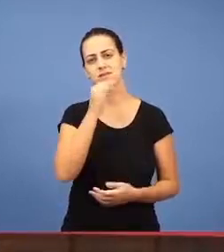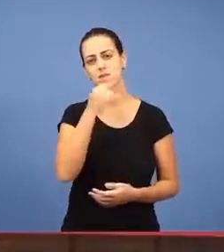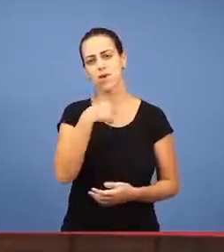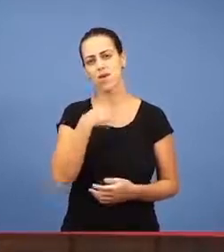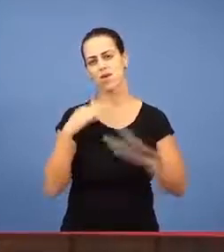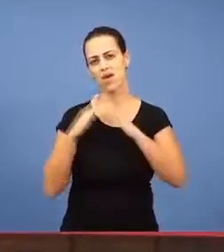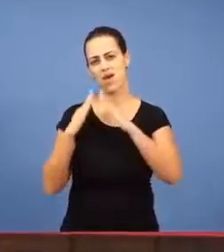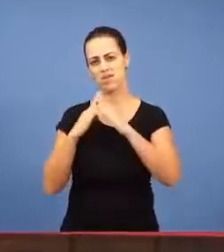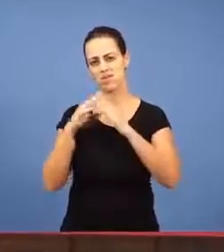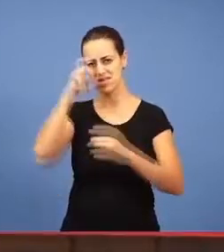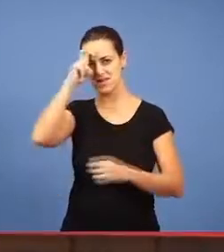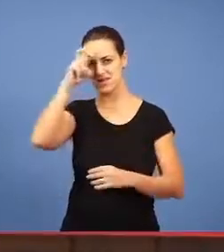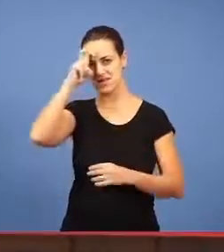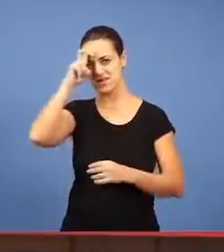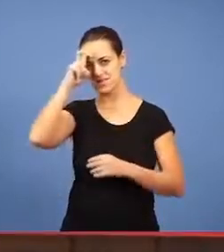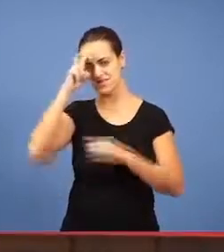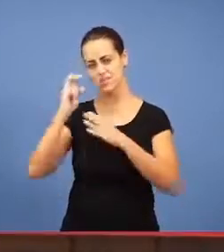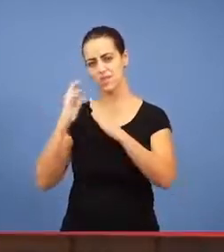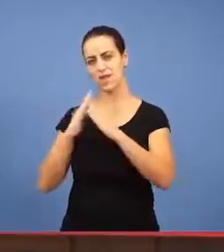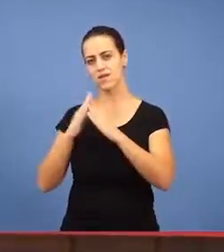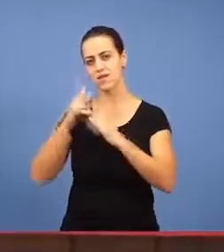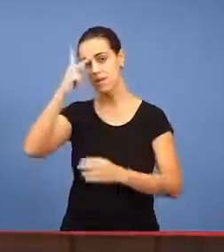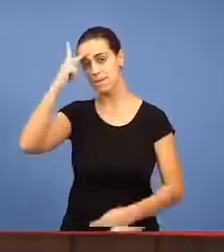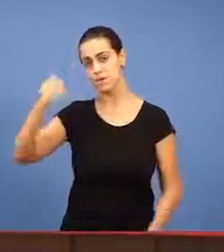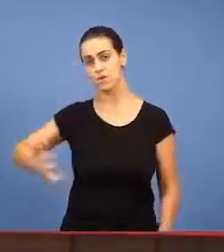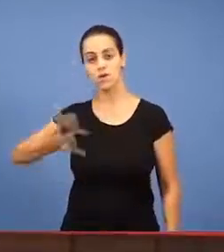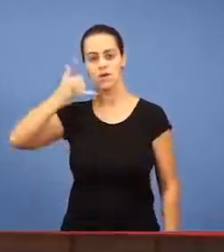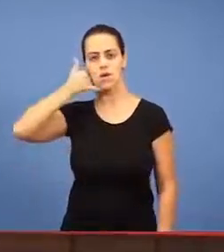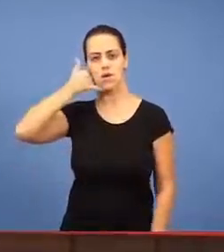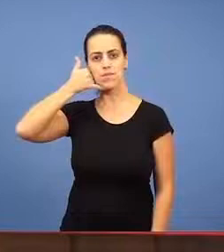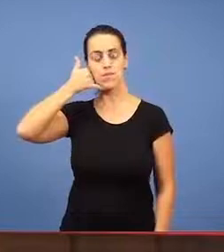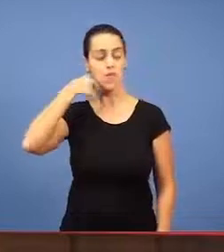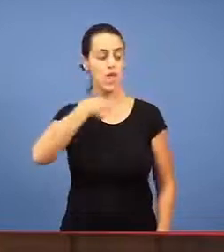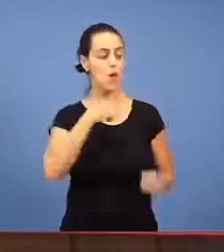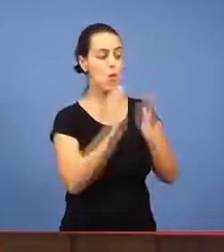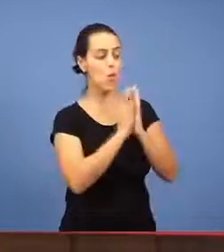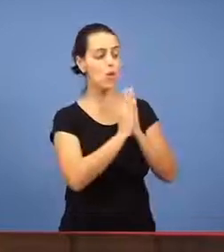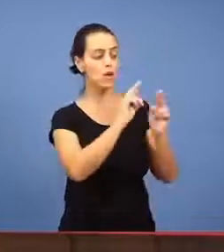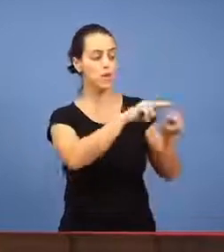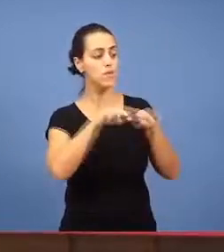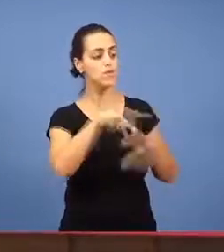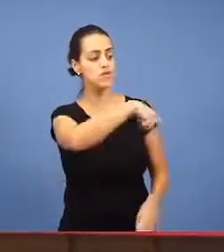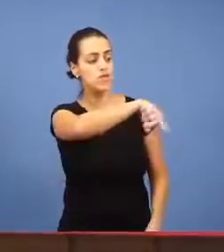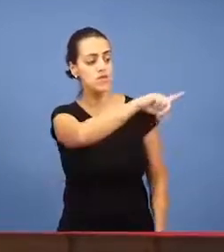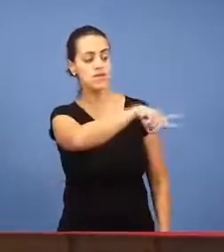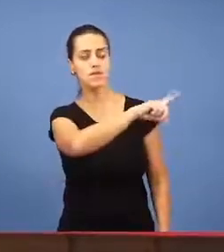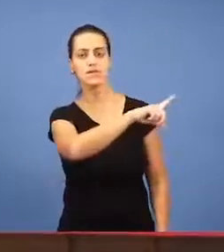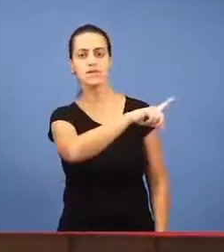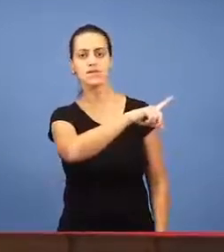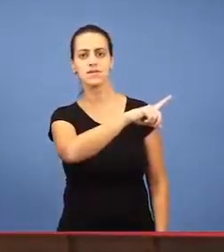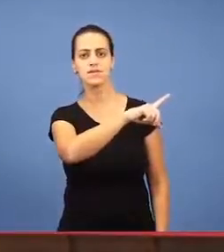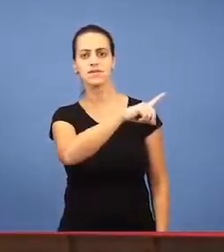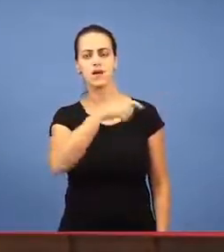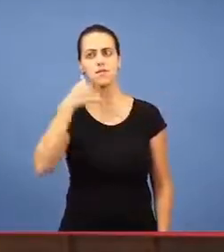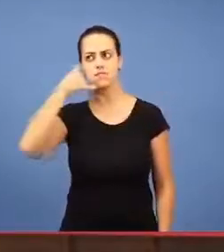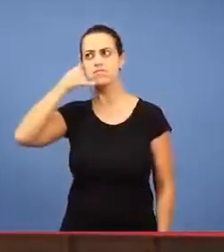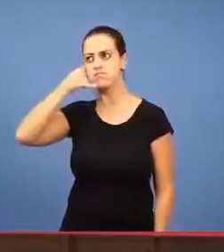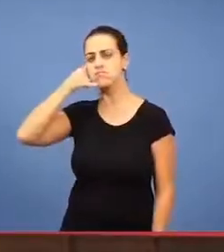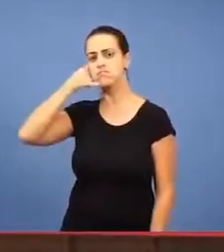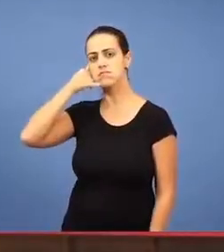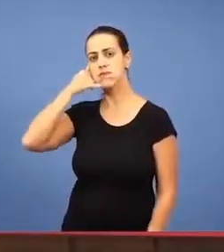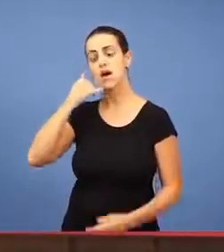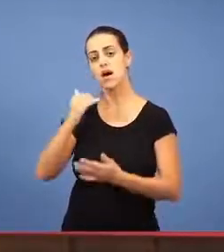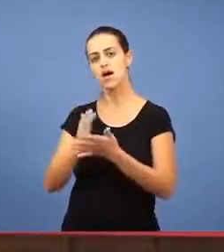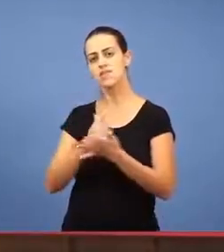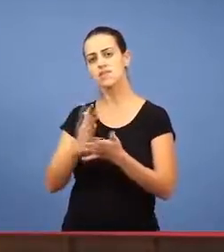I was at home on Thursday, and somebody called me and said, I'm praying for you. And sometimes